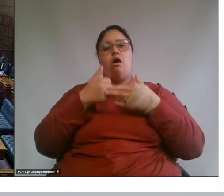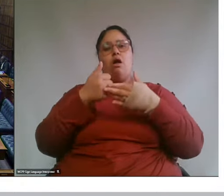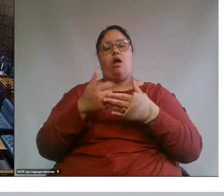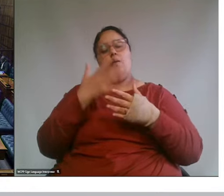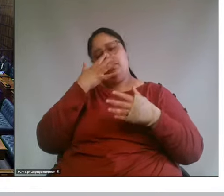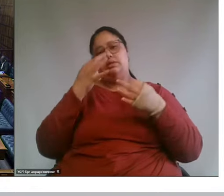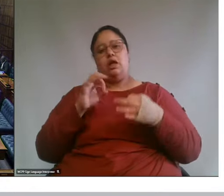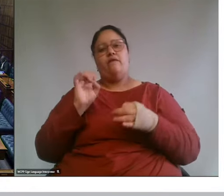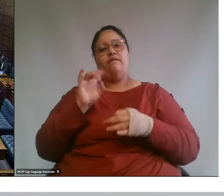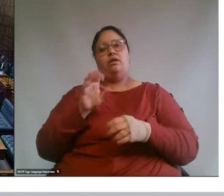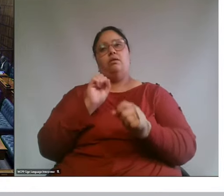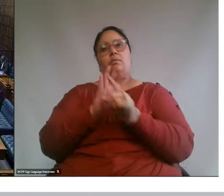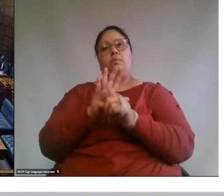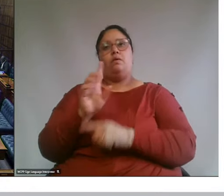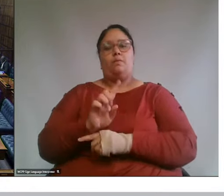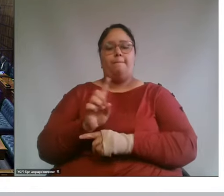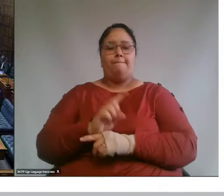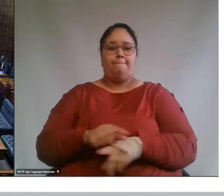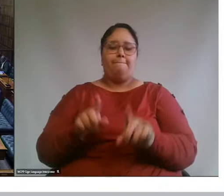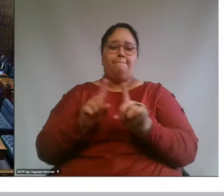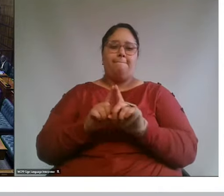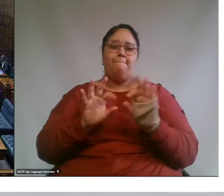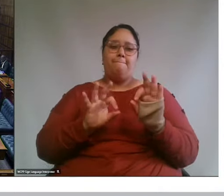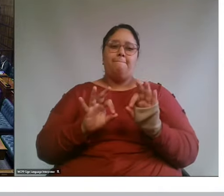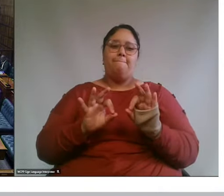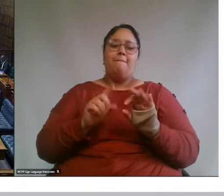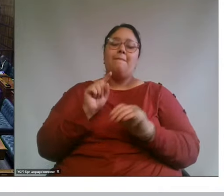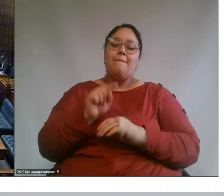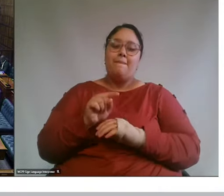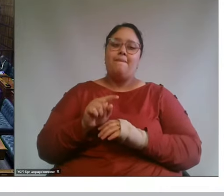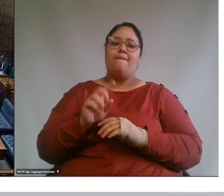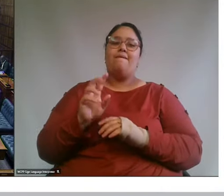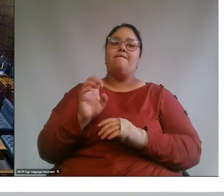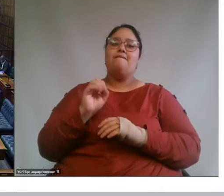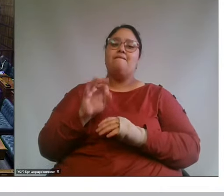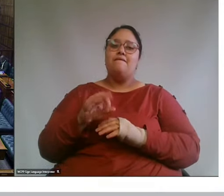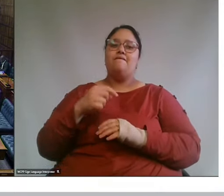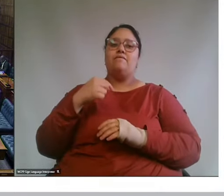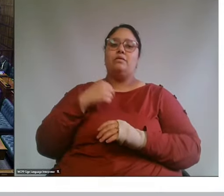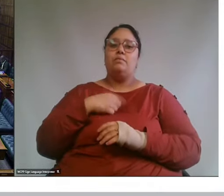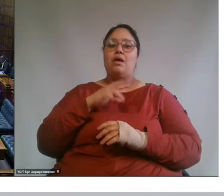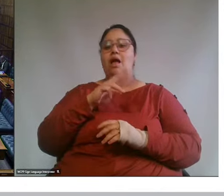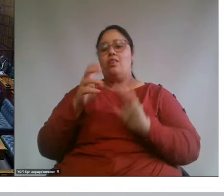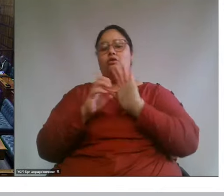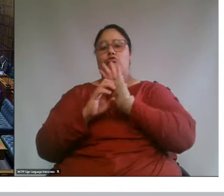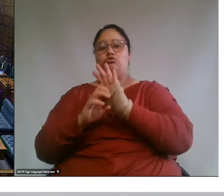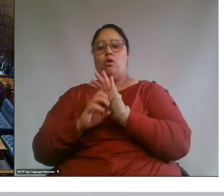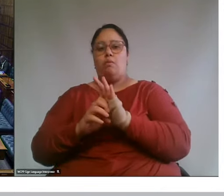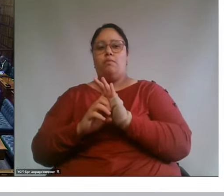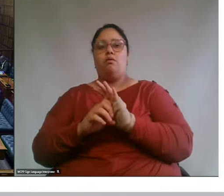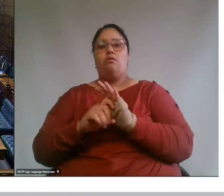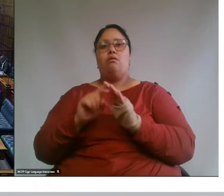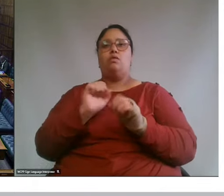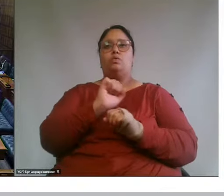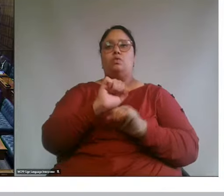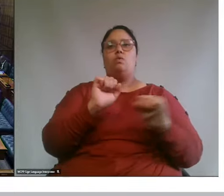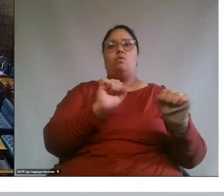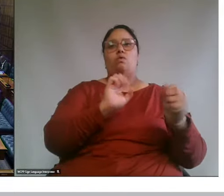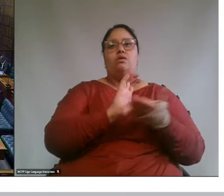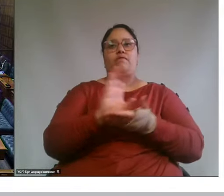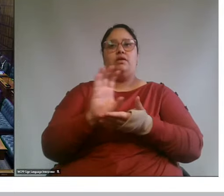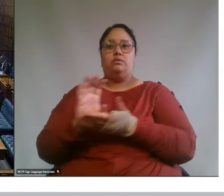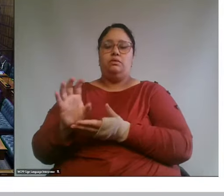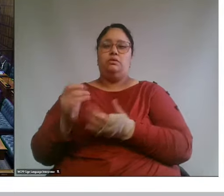impact that's very much in if I have to take another example focusing on the Investments right